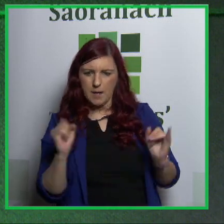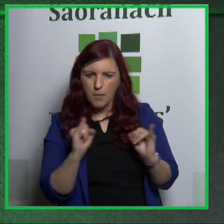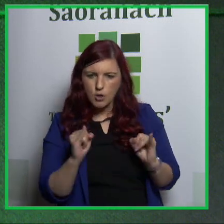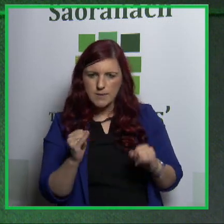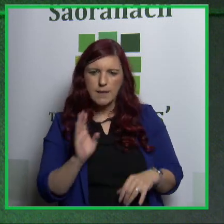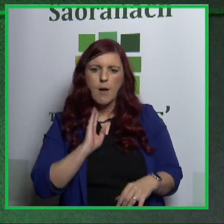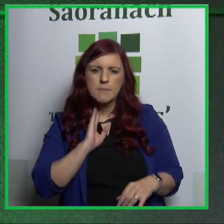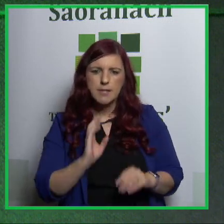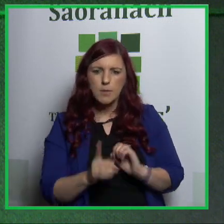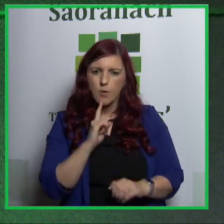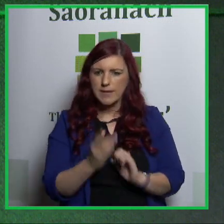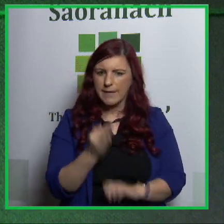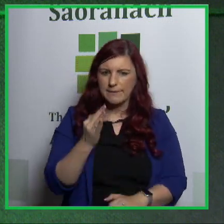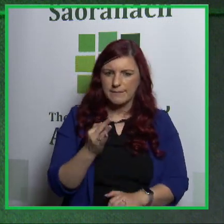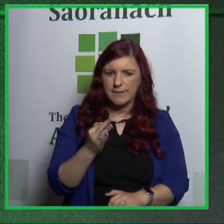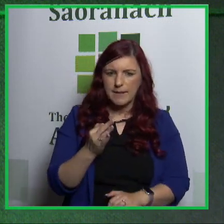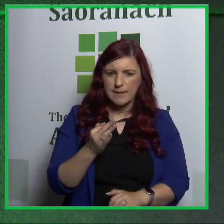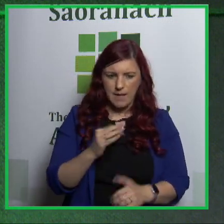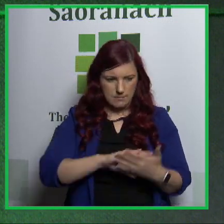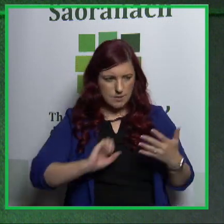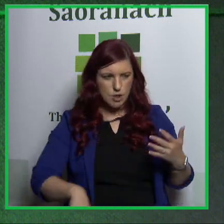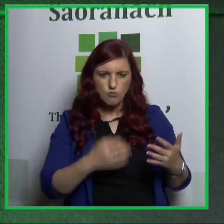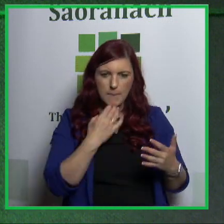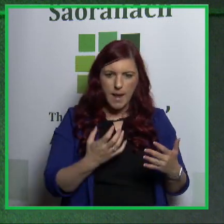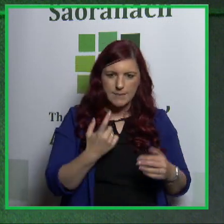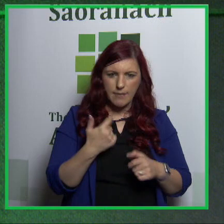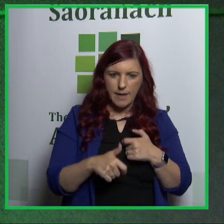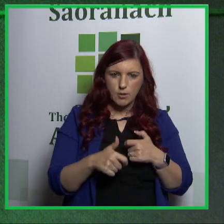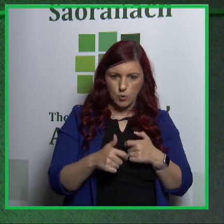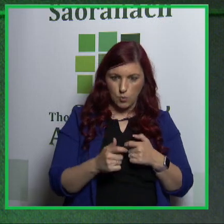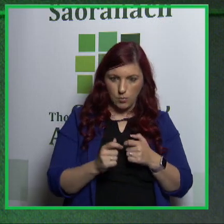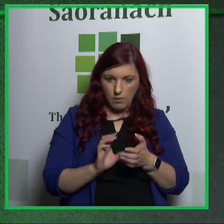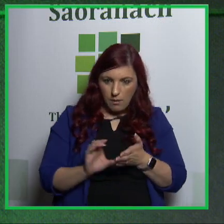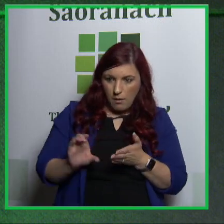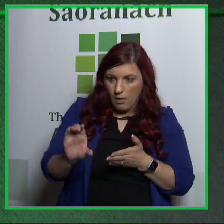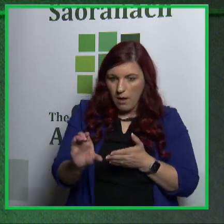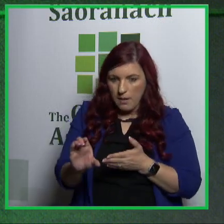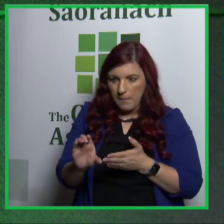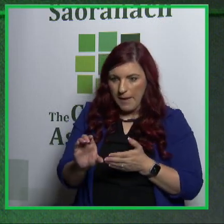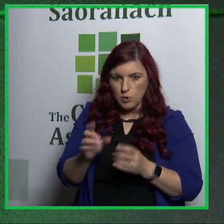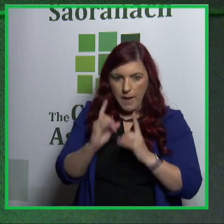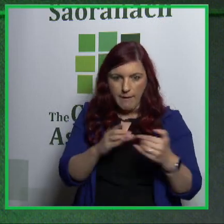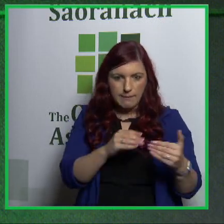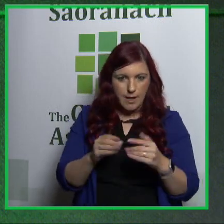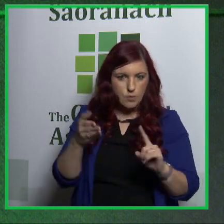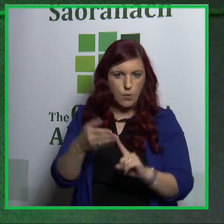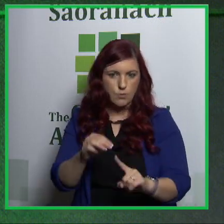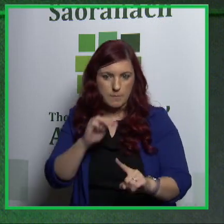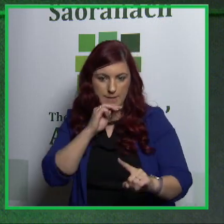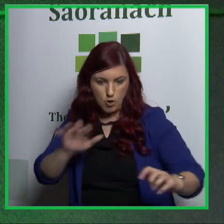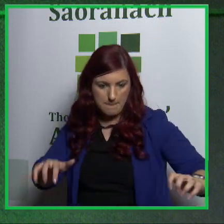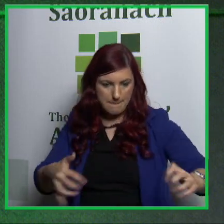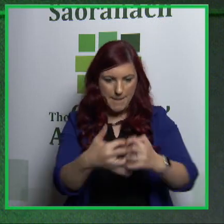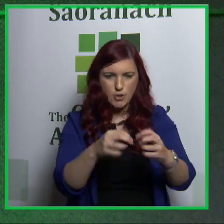whereas if, you know, you decriminalise it then and you put the resources into a more health-led approach, which is meeting people where they're at,